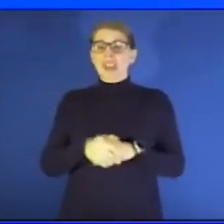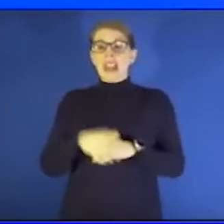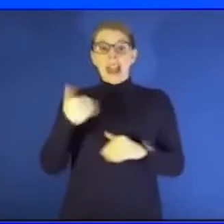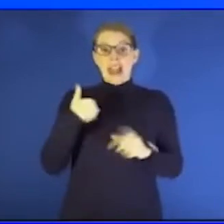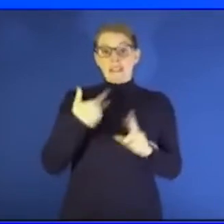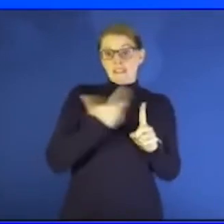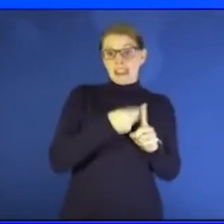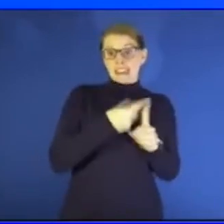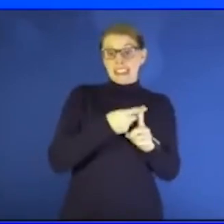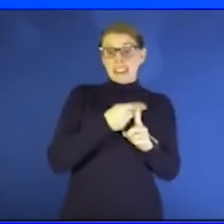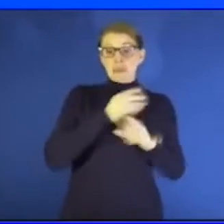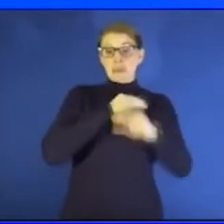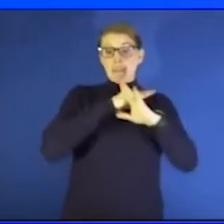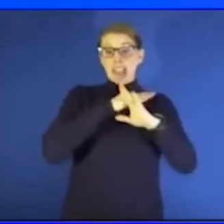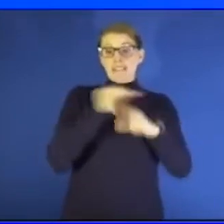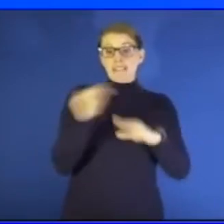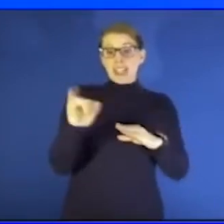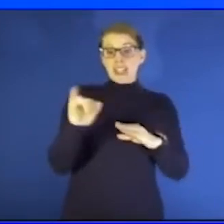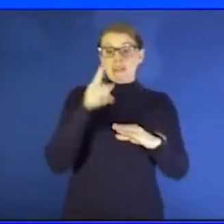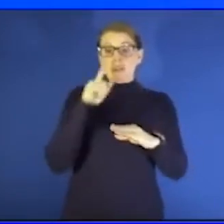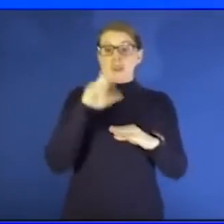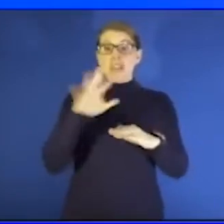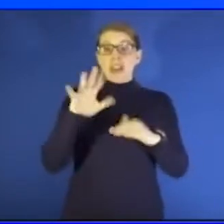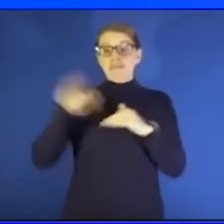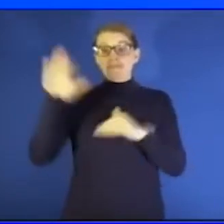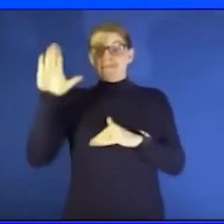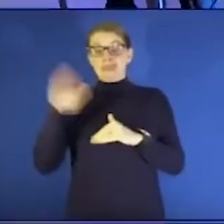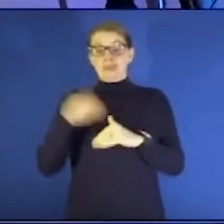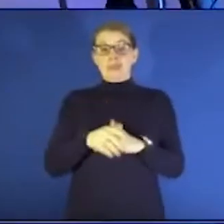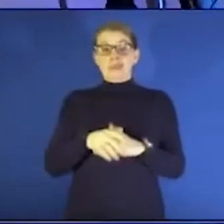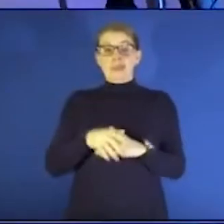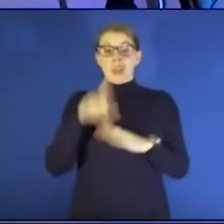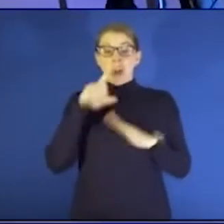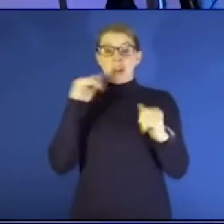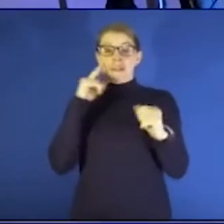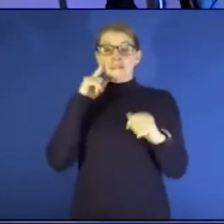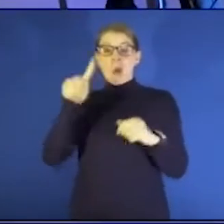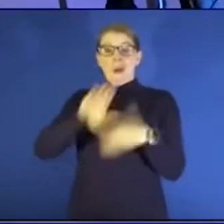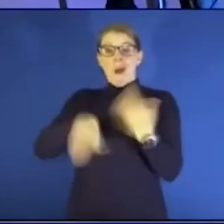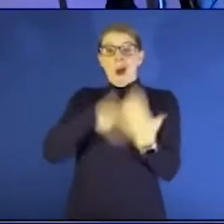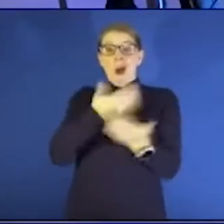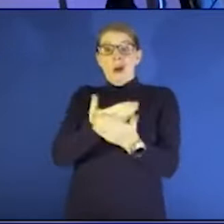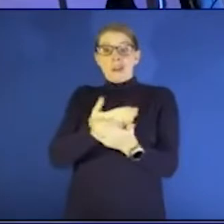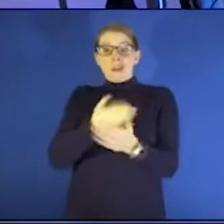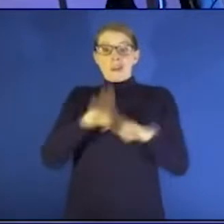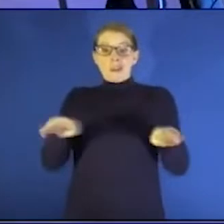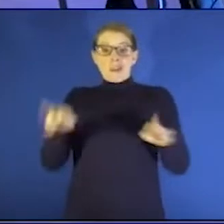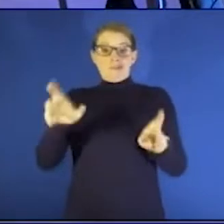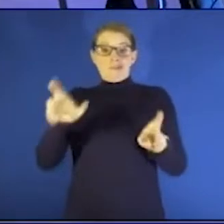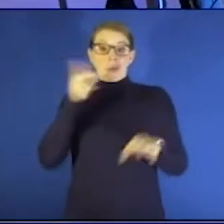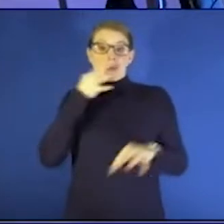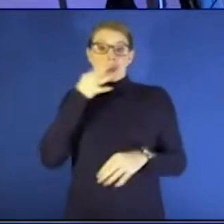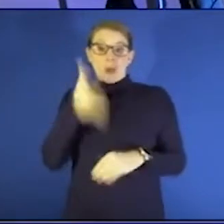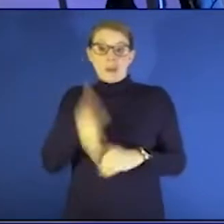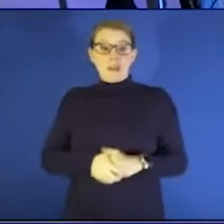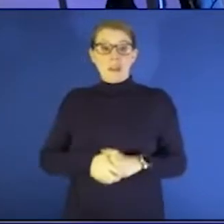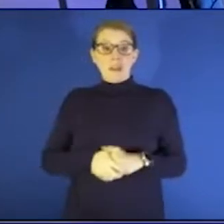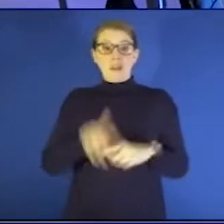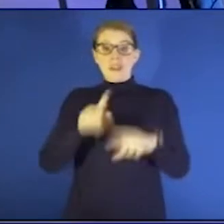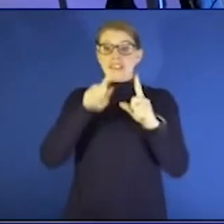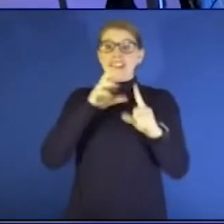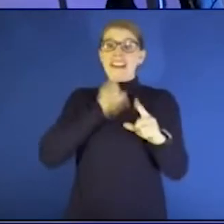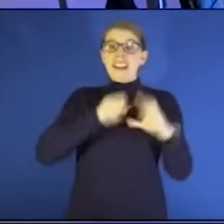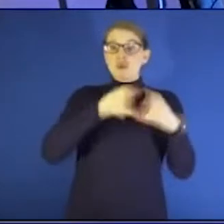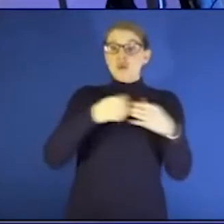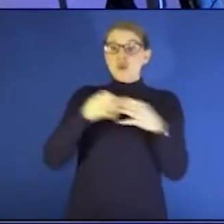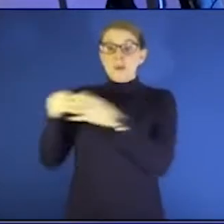hopefully soon for younger children as well. So on that note, how are we with vaccination numbers of, the different age groups, who's doing well? And